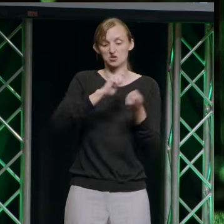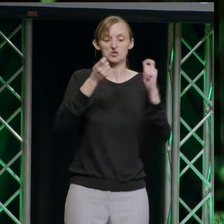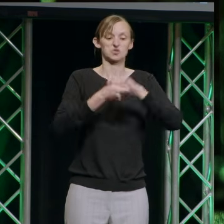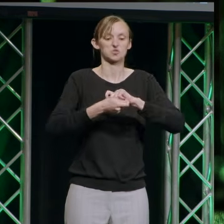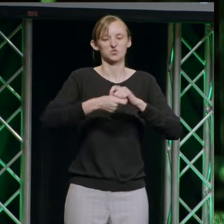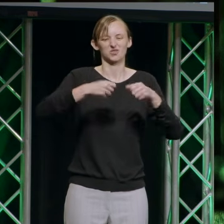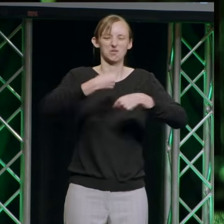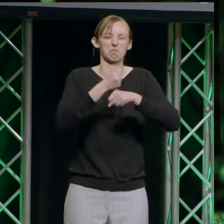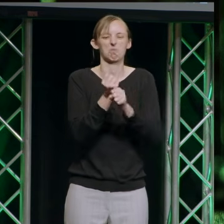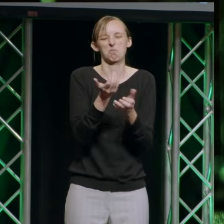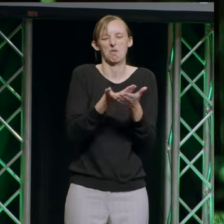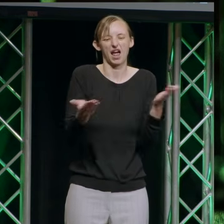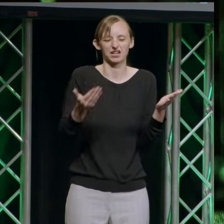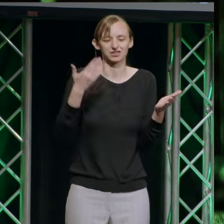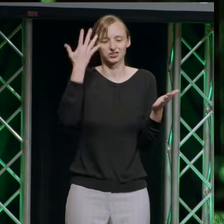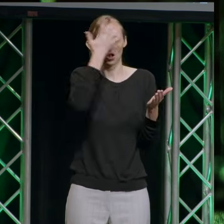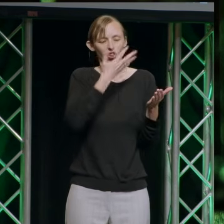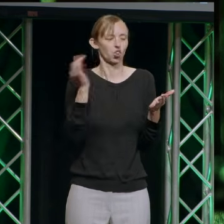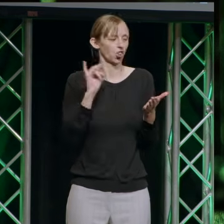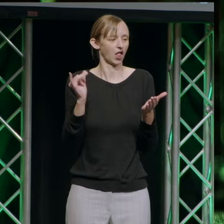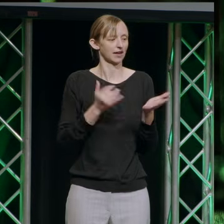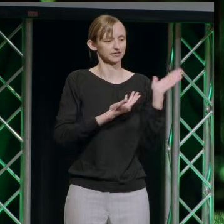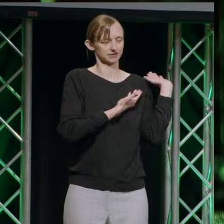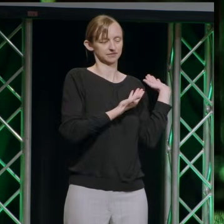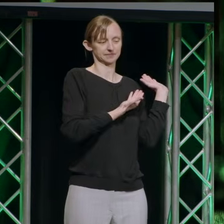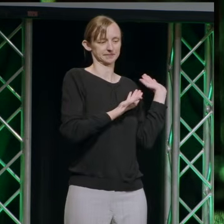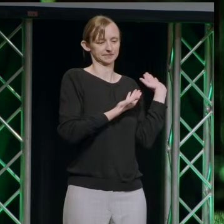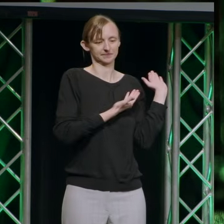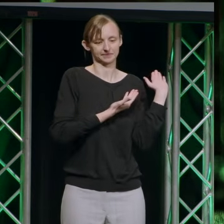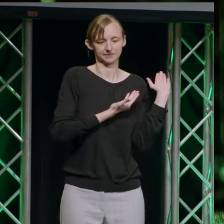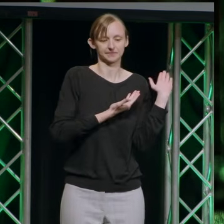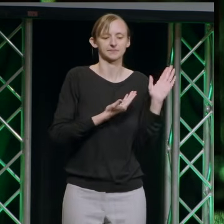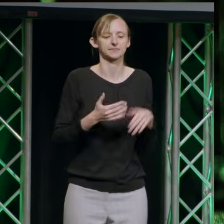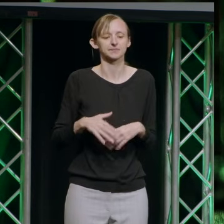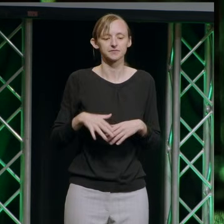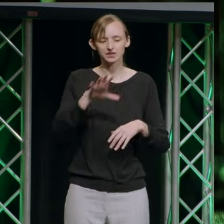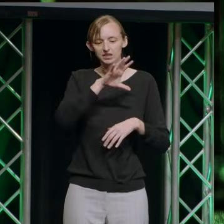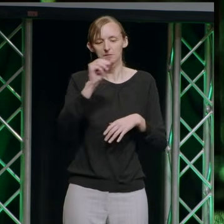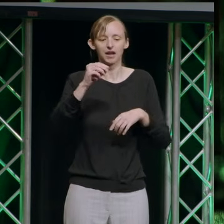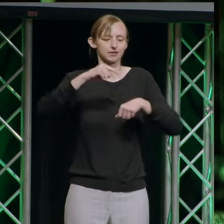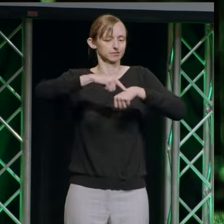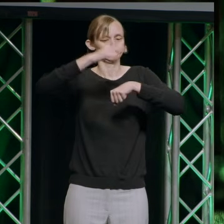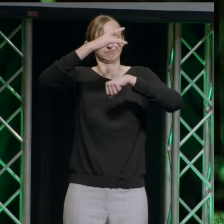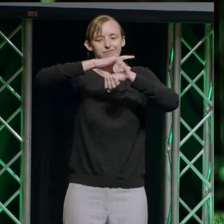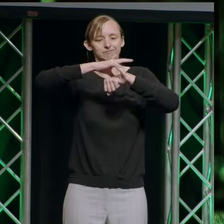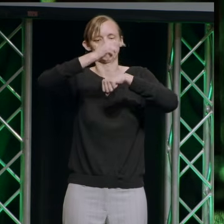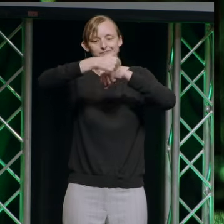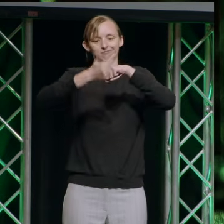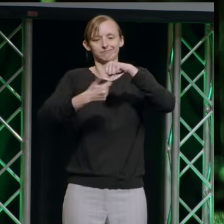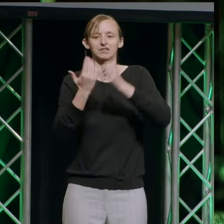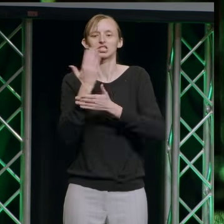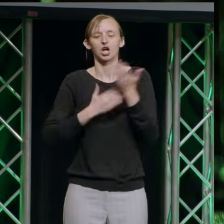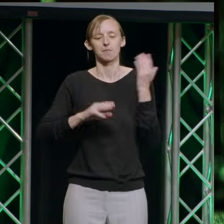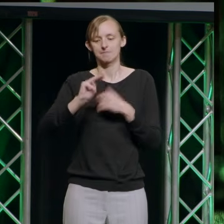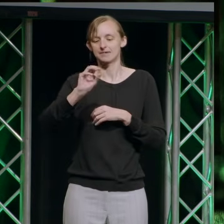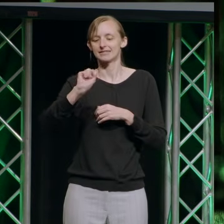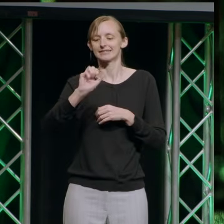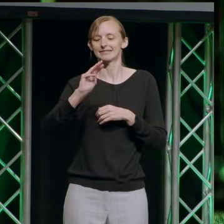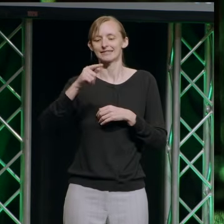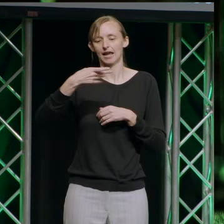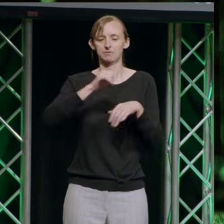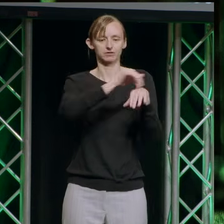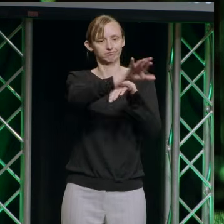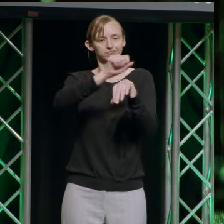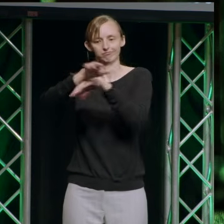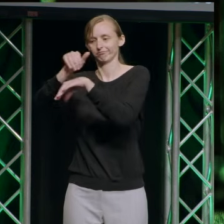products that look like this. So these brands are around the world. We've shipped some samples to them, and many